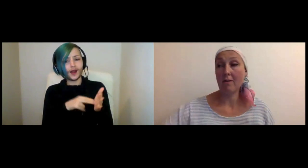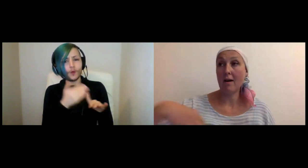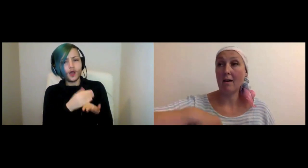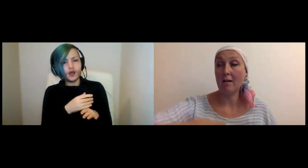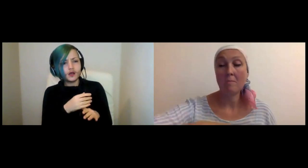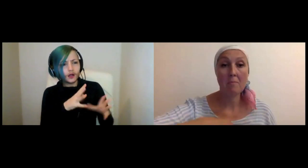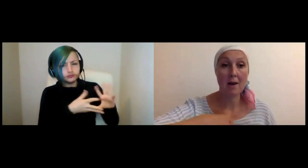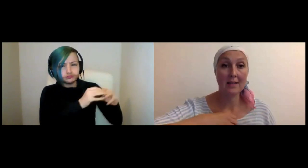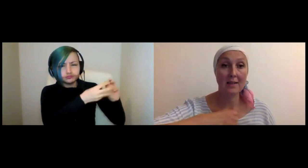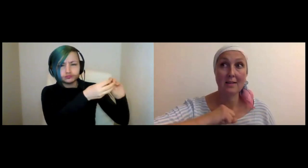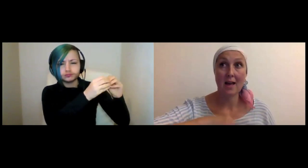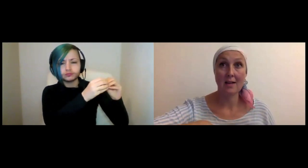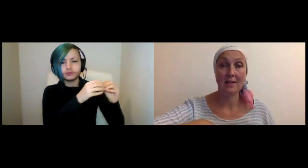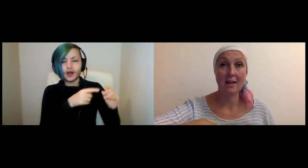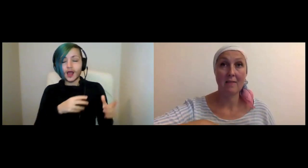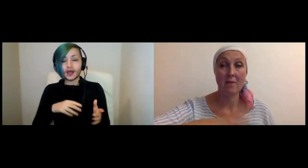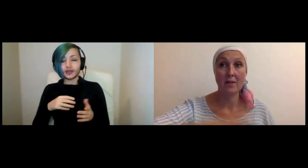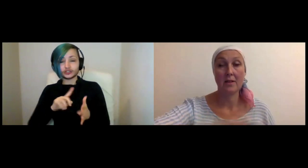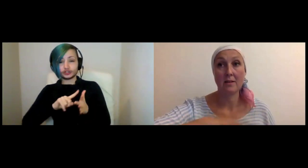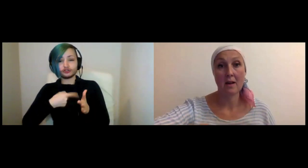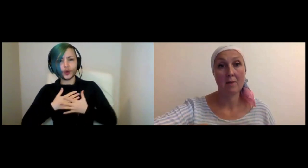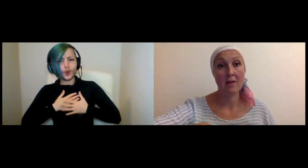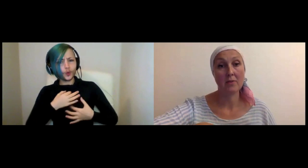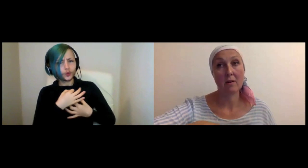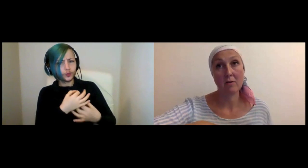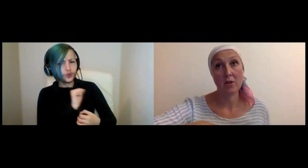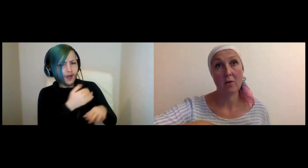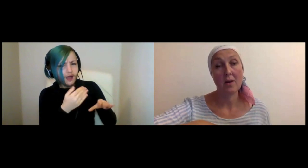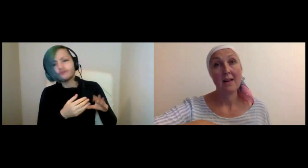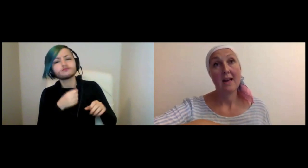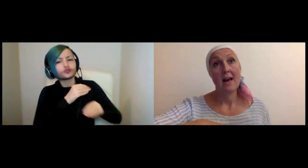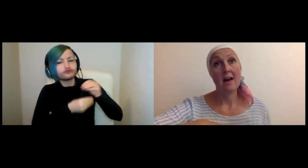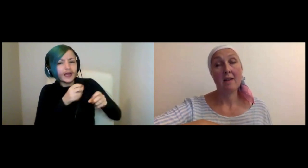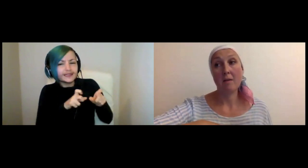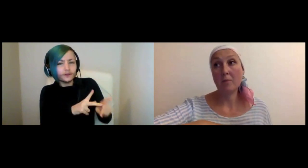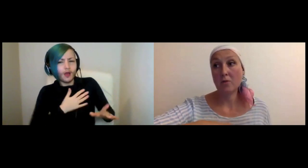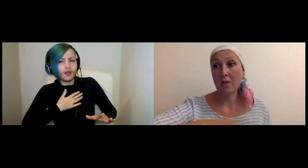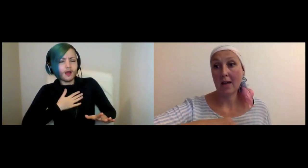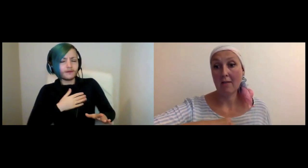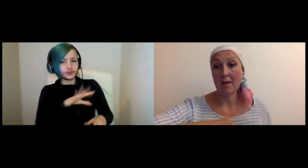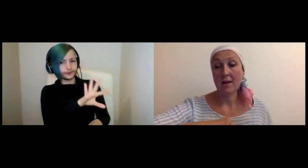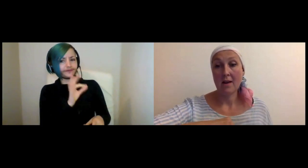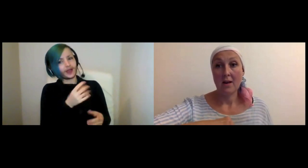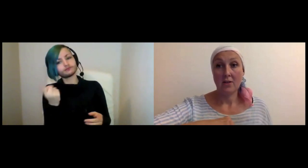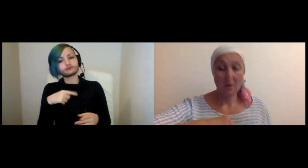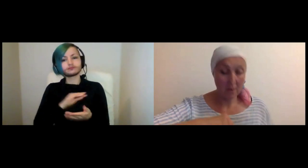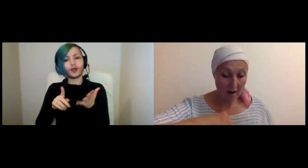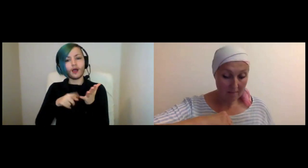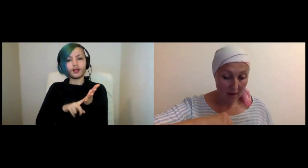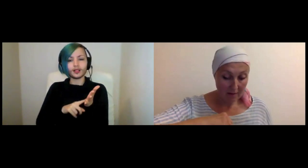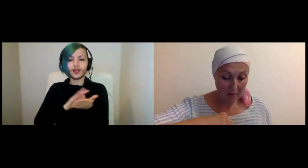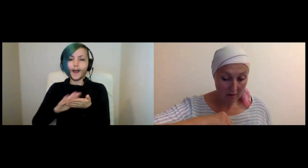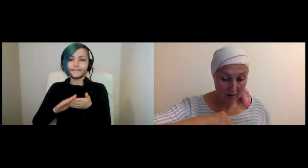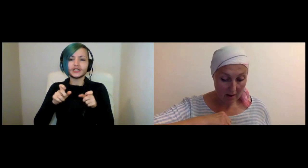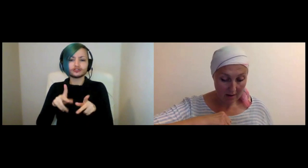with her practice and invited her to come and have a solo show at the Humber Street Gallery. So